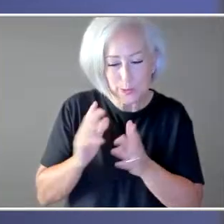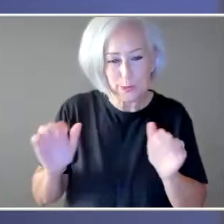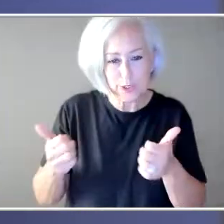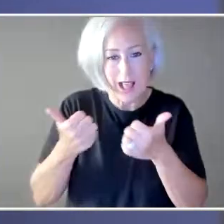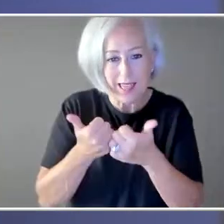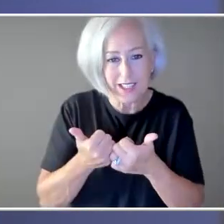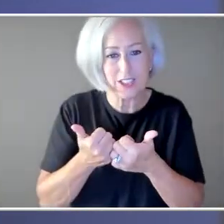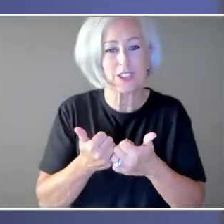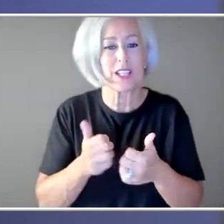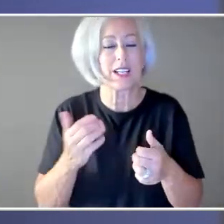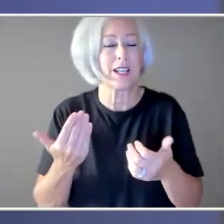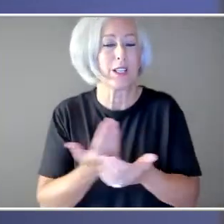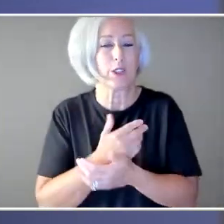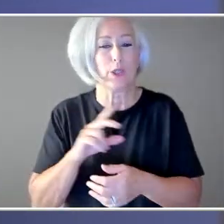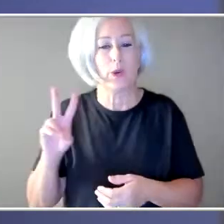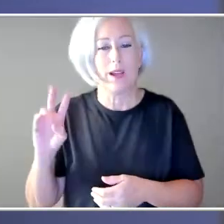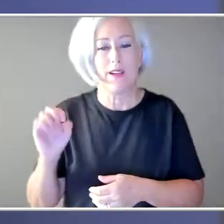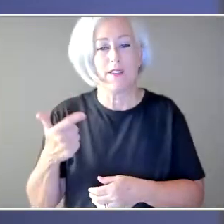and